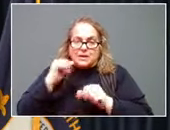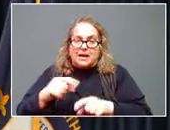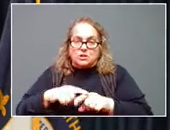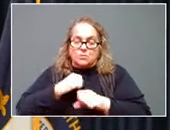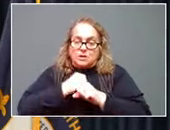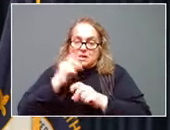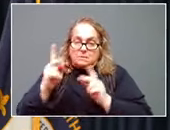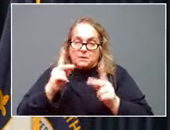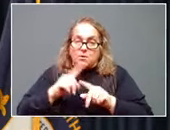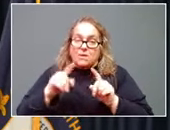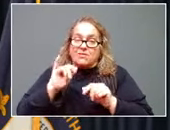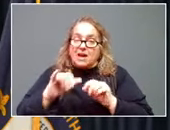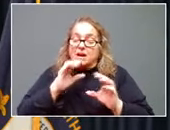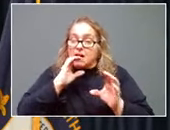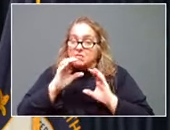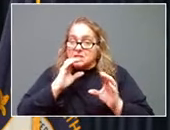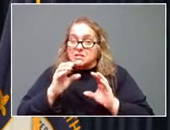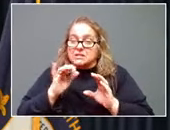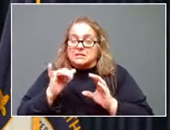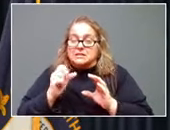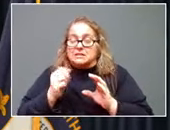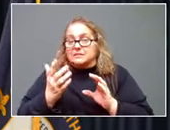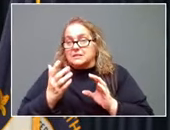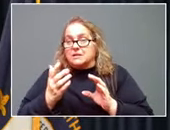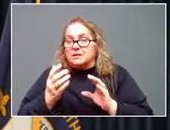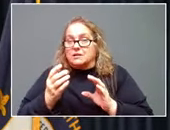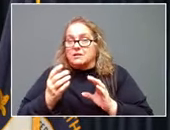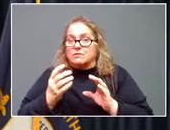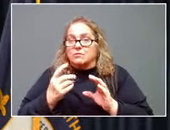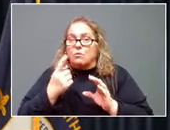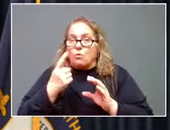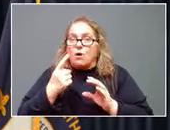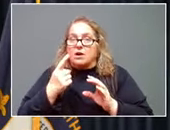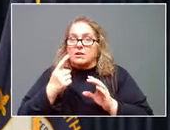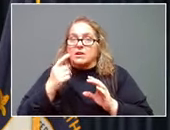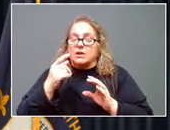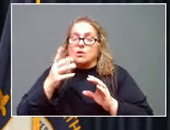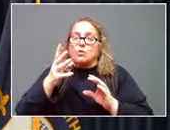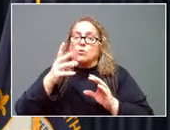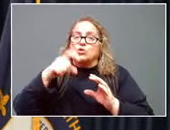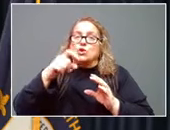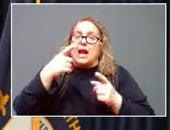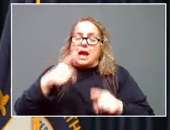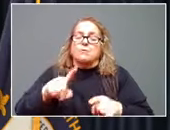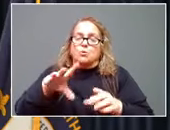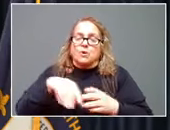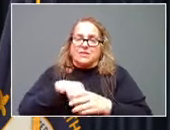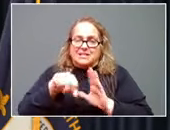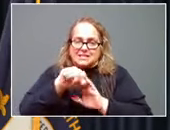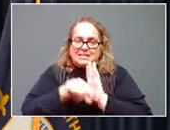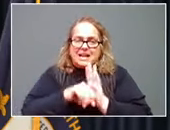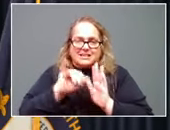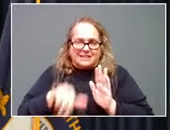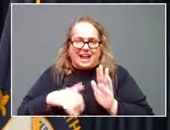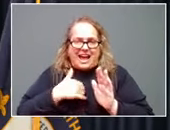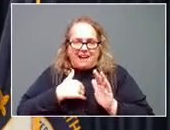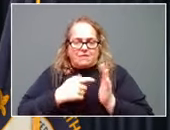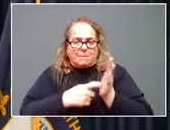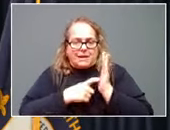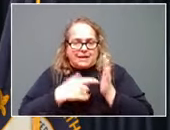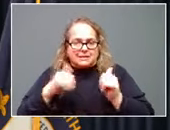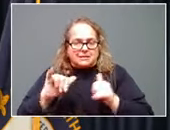think that conversation is more of one being had in states that still have restrictions in place. Tom Latek,